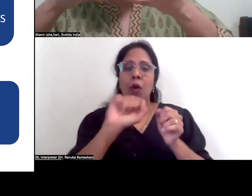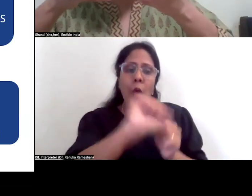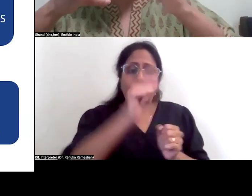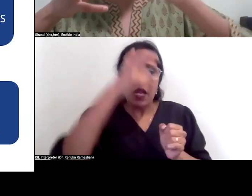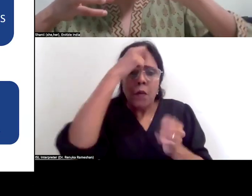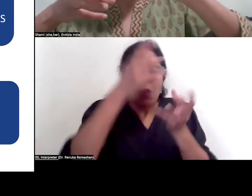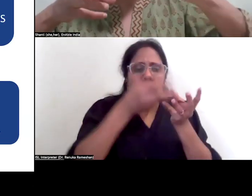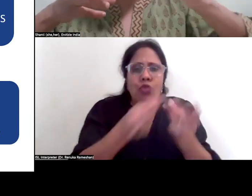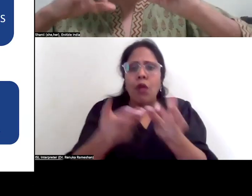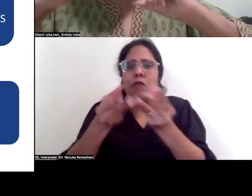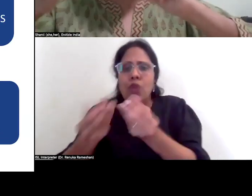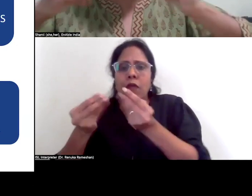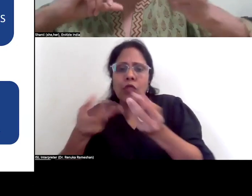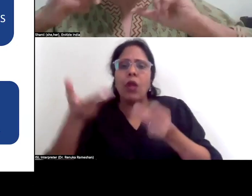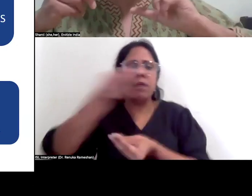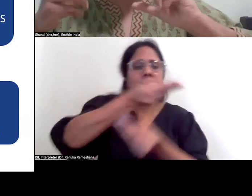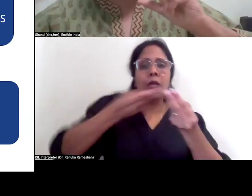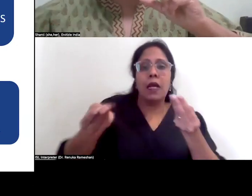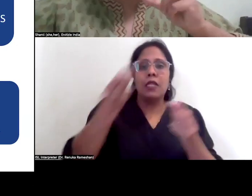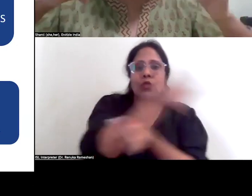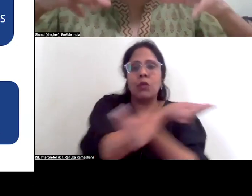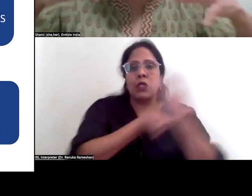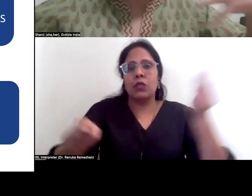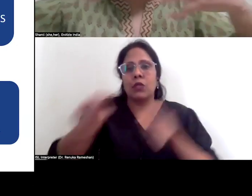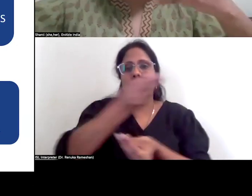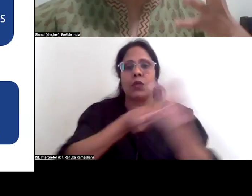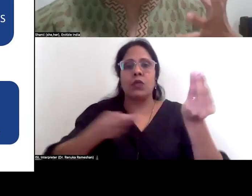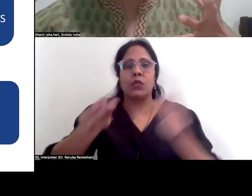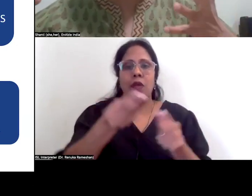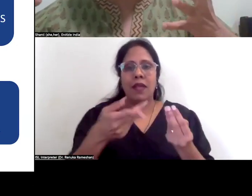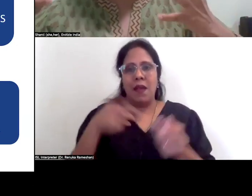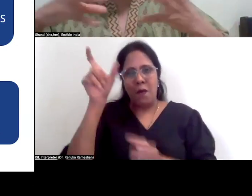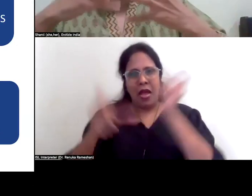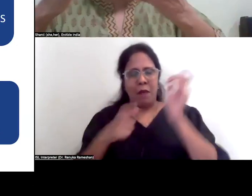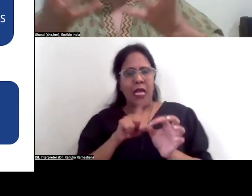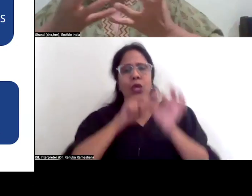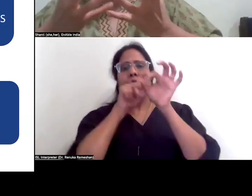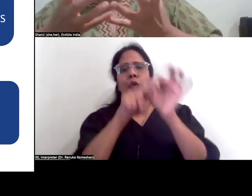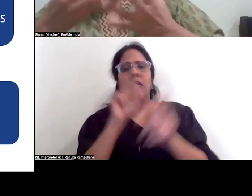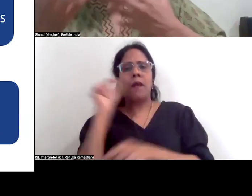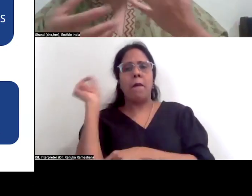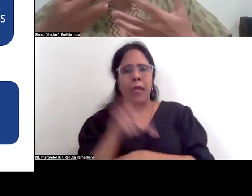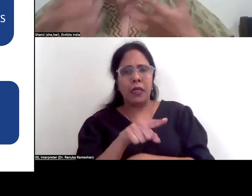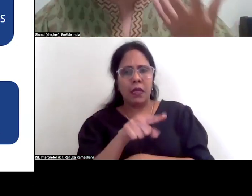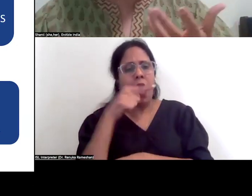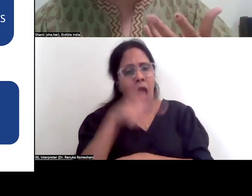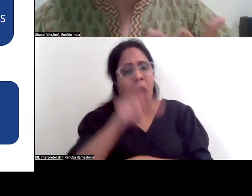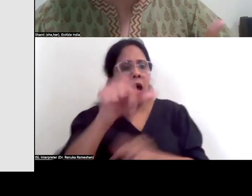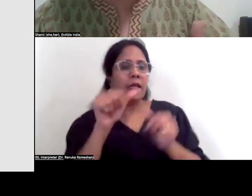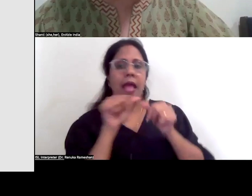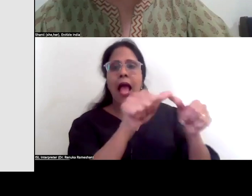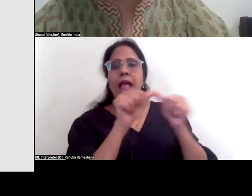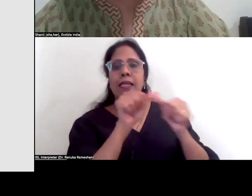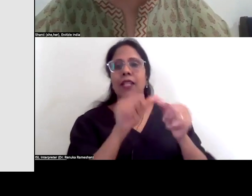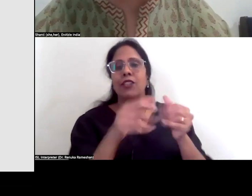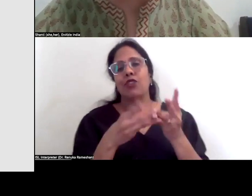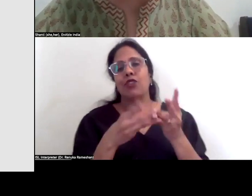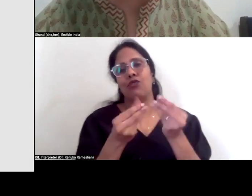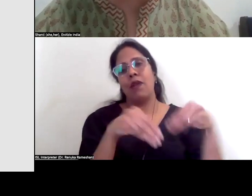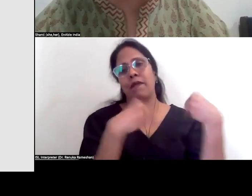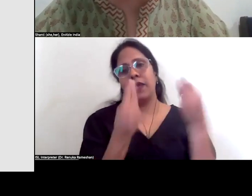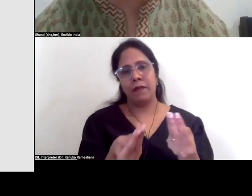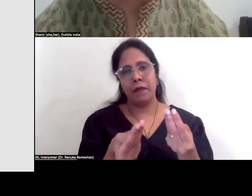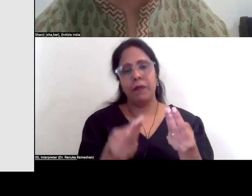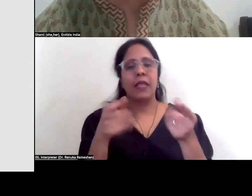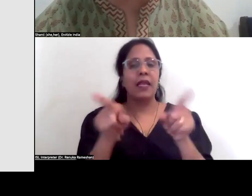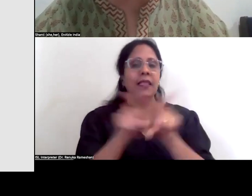moderated platform. So people put their questions, 10 people answer it, and it's very easy for doing that. Let me show